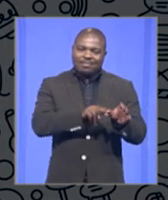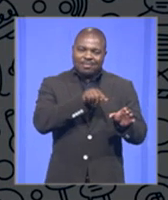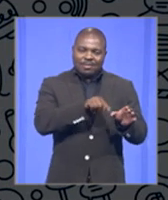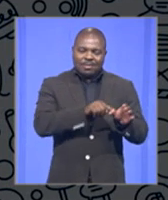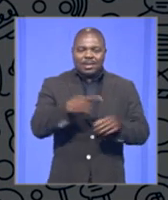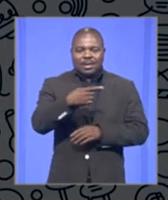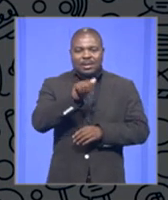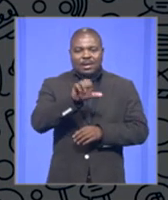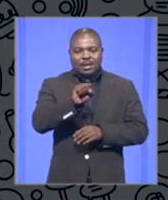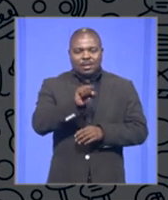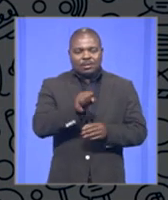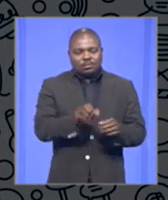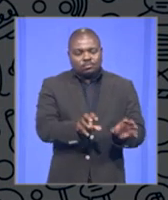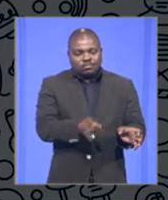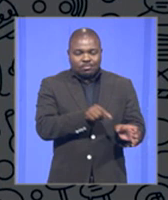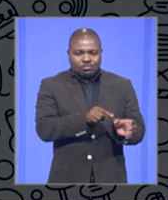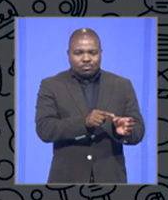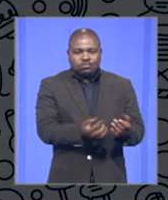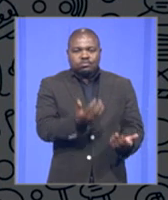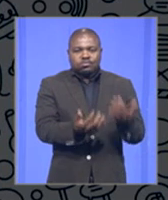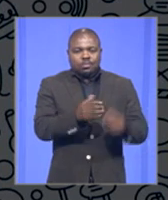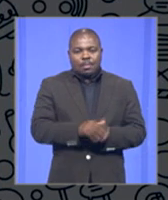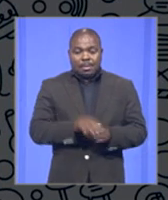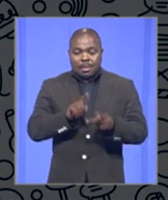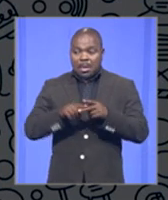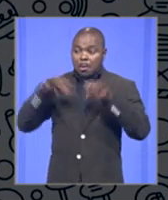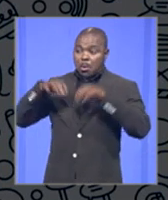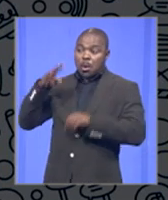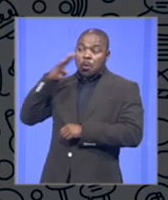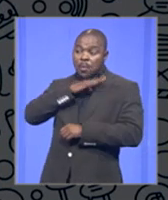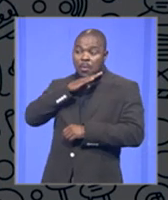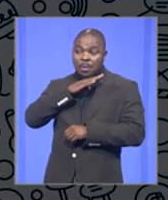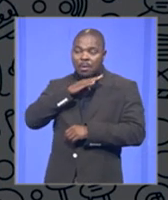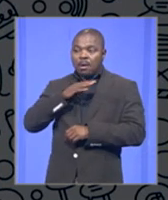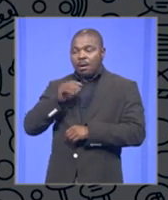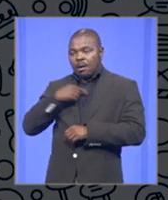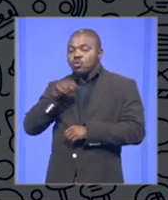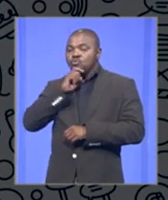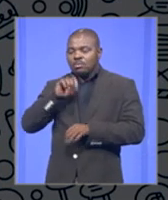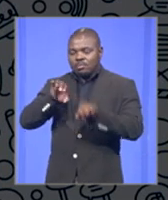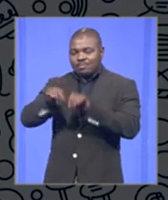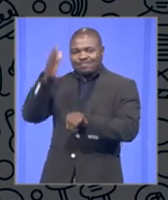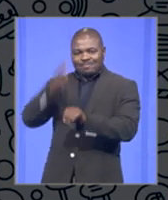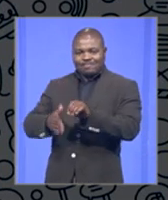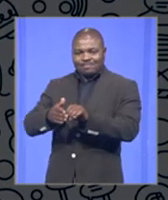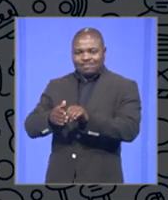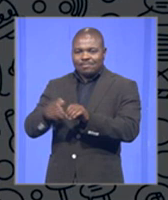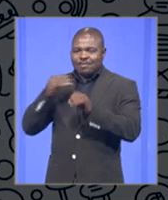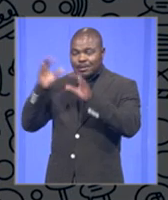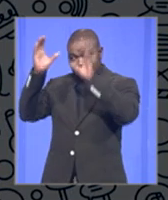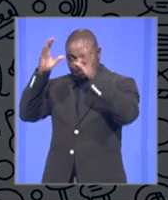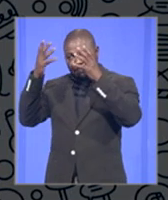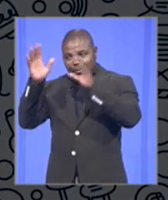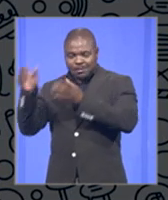ge motlakase o ile and then ge pula e sane ke dirisa dikgong ke roletse dikgong gore ke